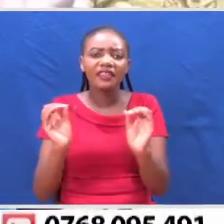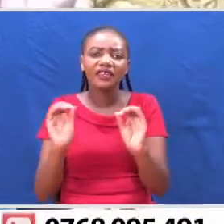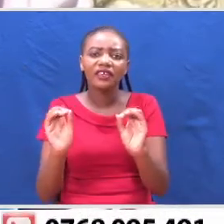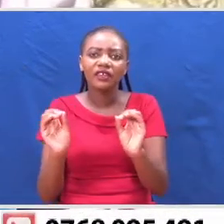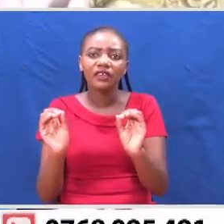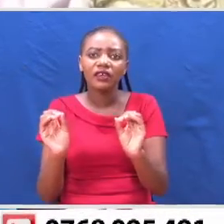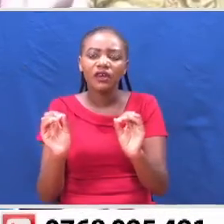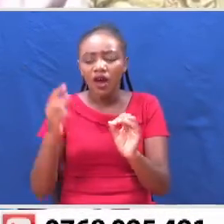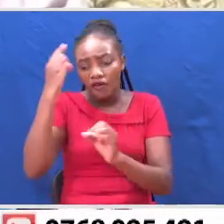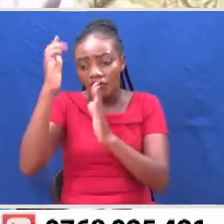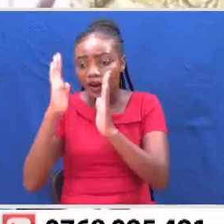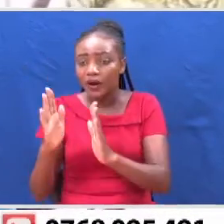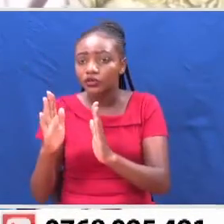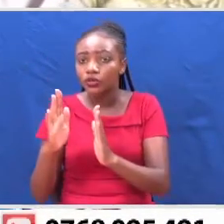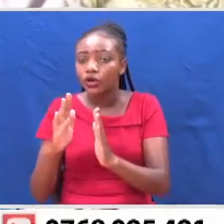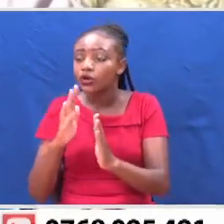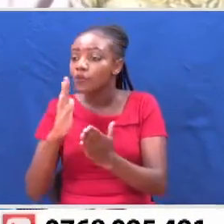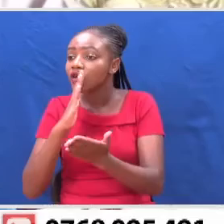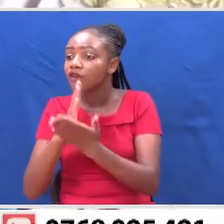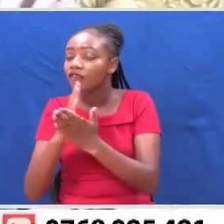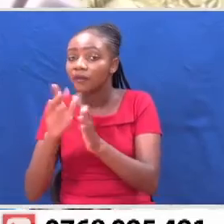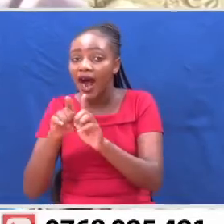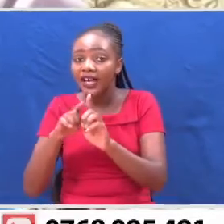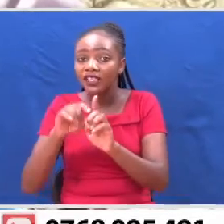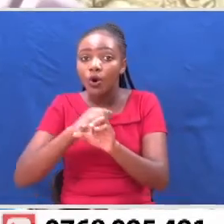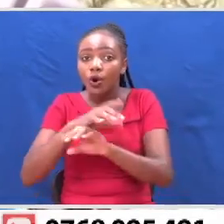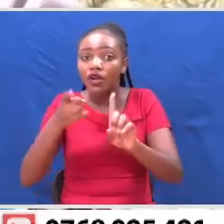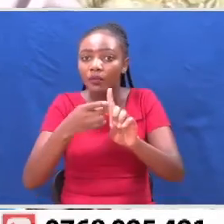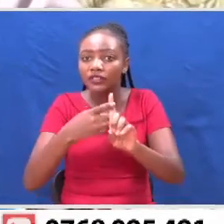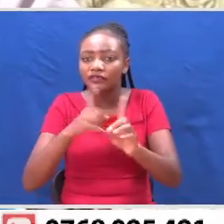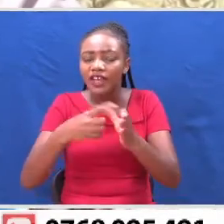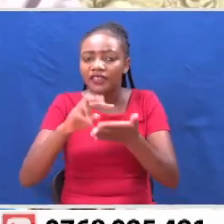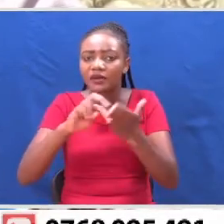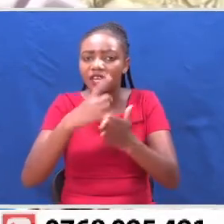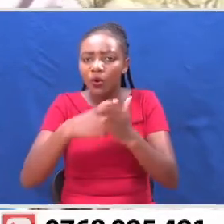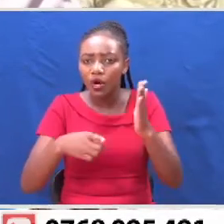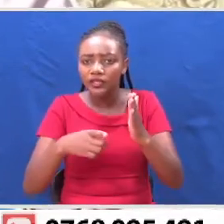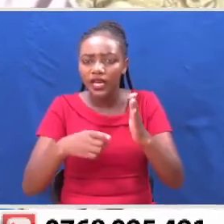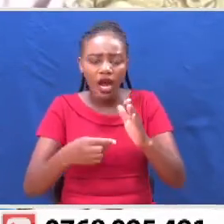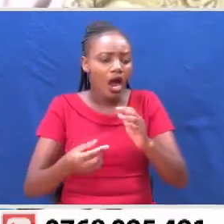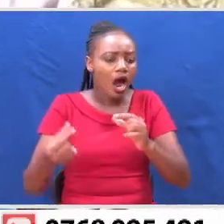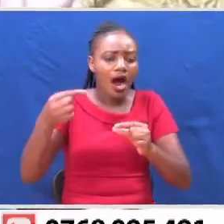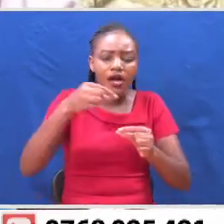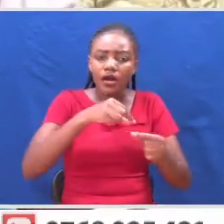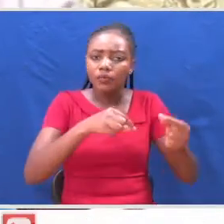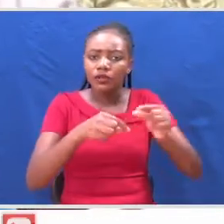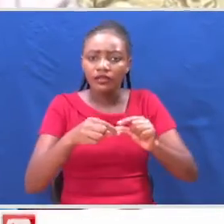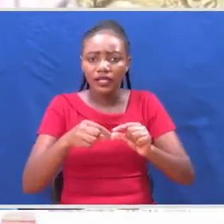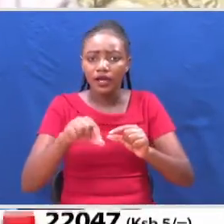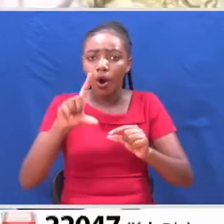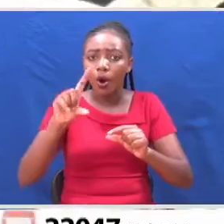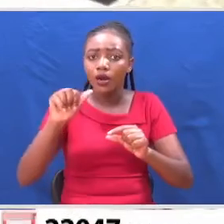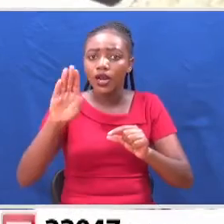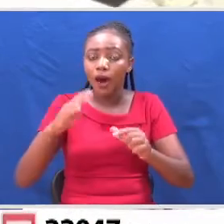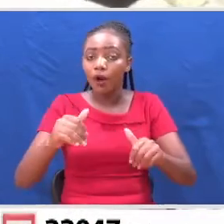For somebody to be confirmed as COVID positive, it means that person has been handled by a medical laboratory